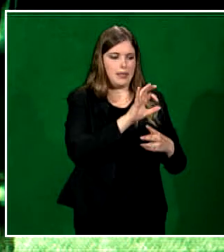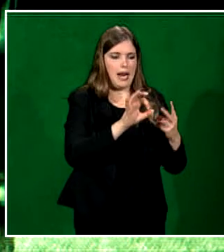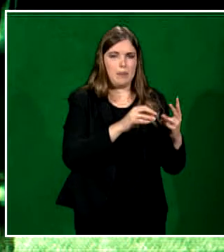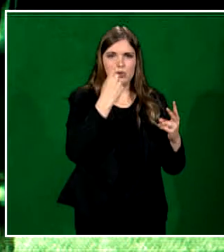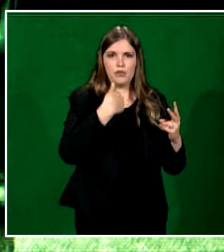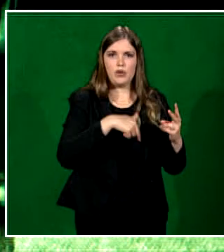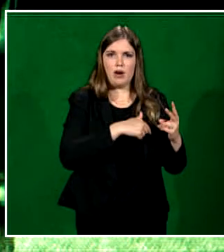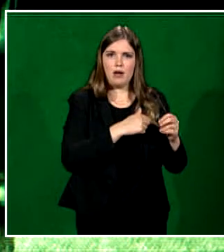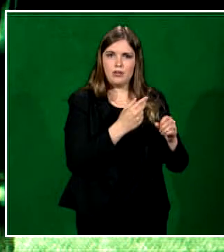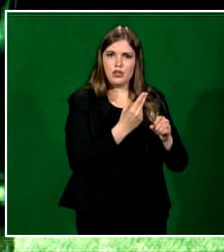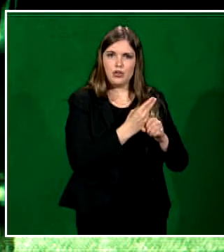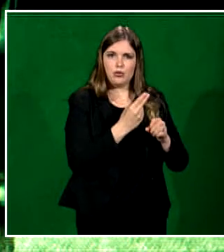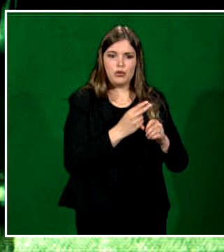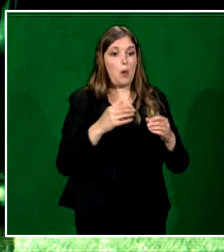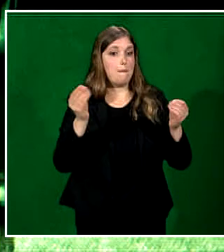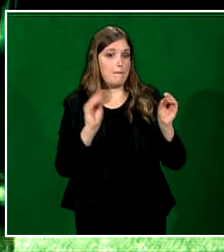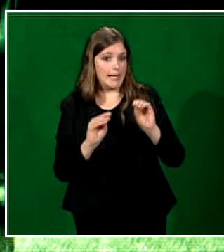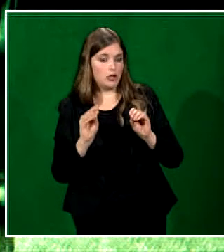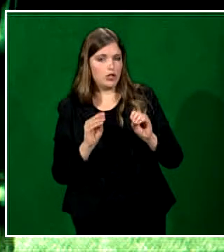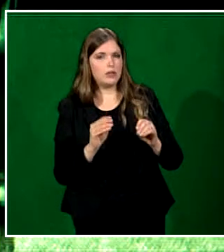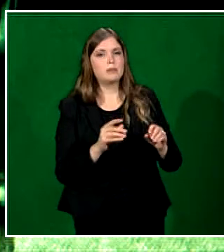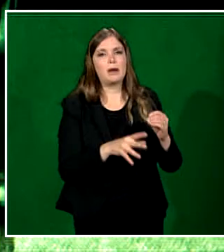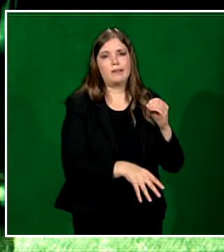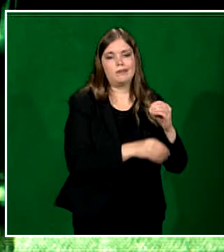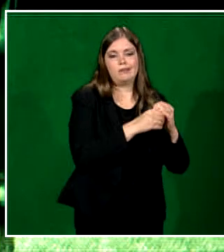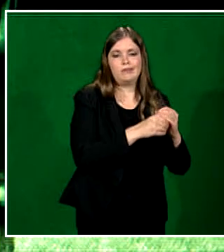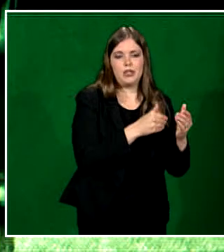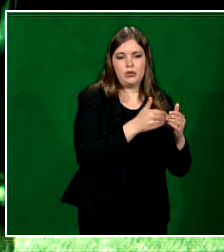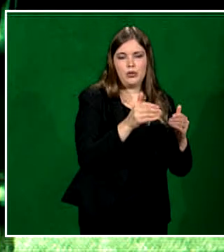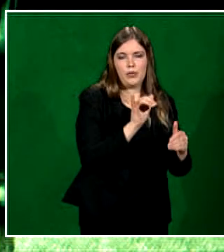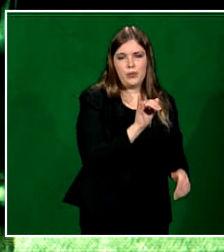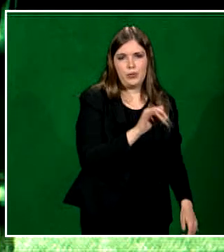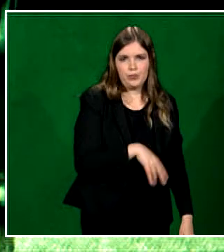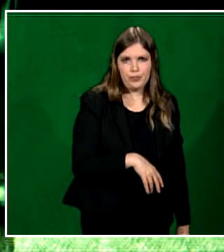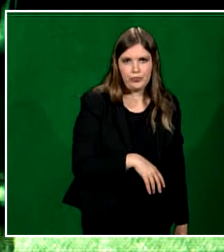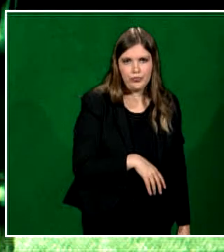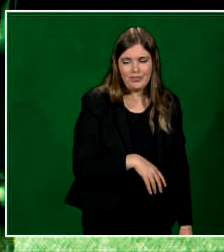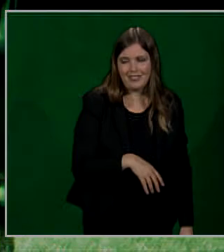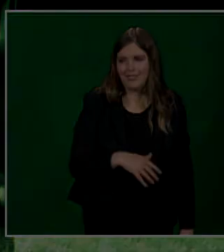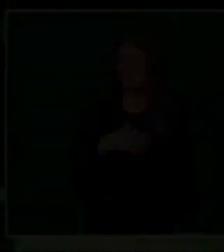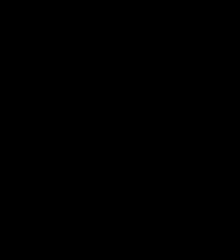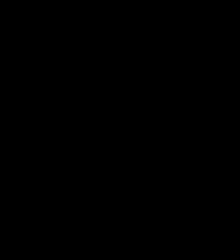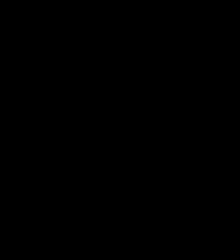we have left the packaging industry. Thank you so much.